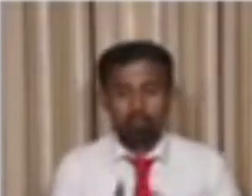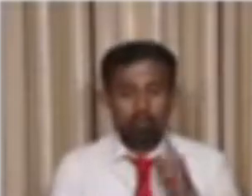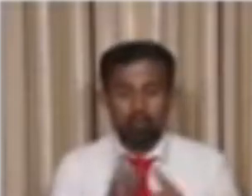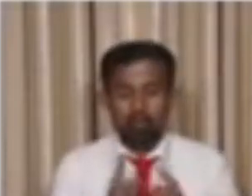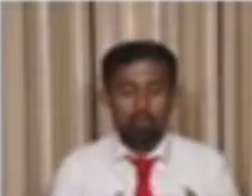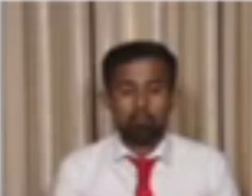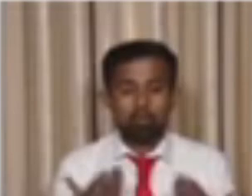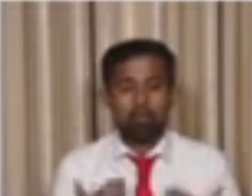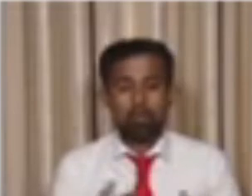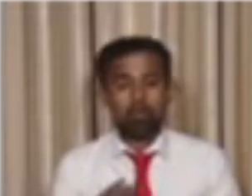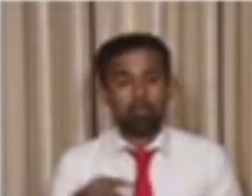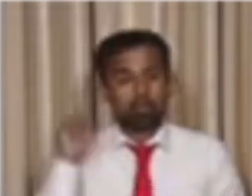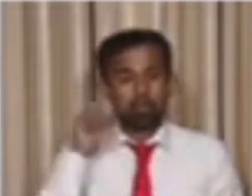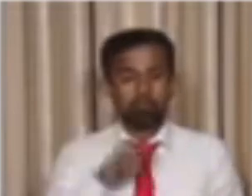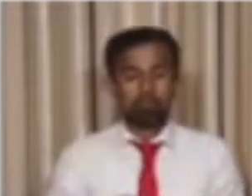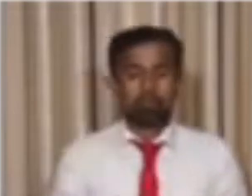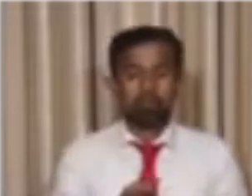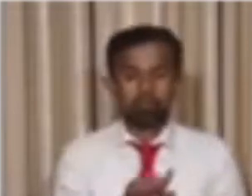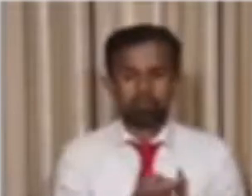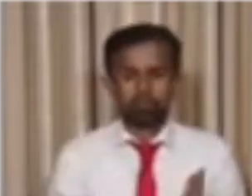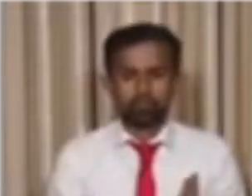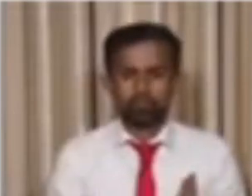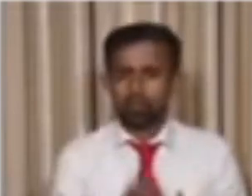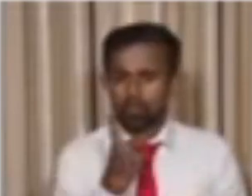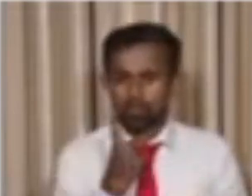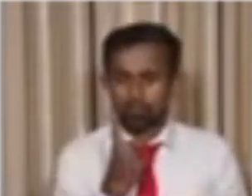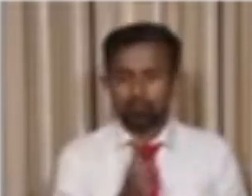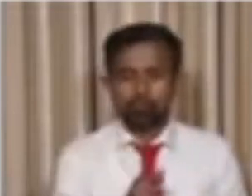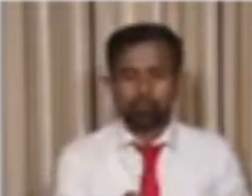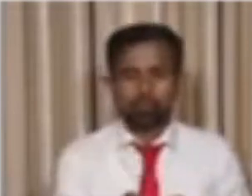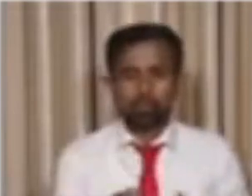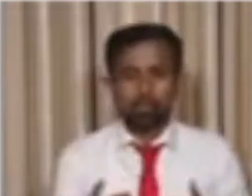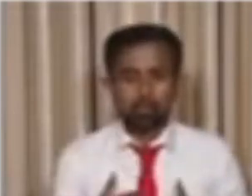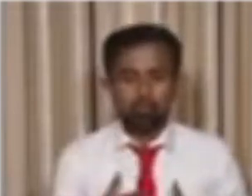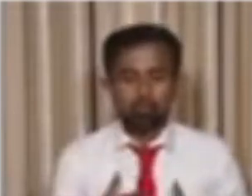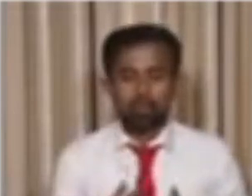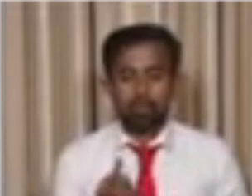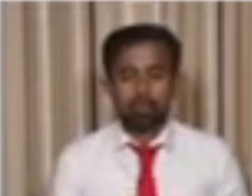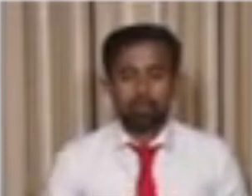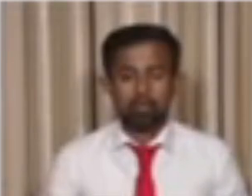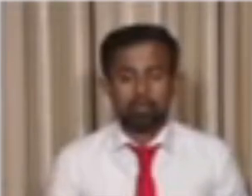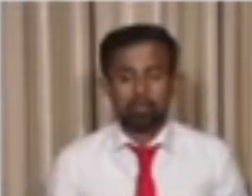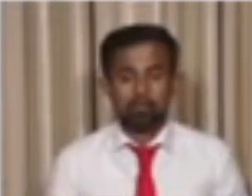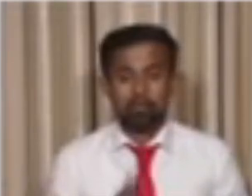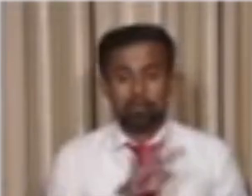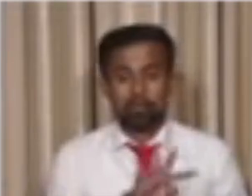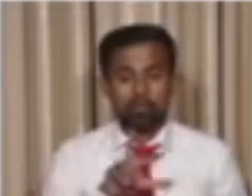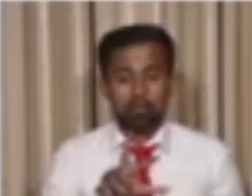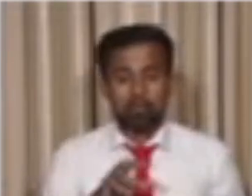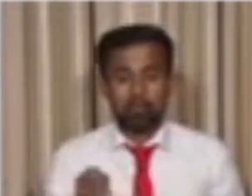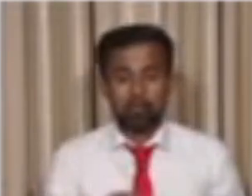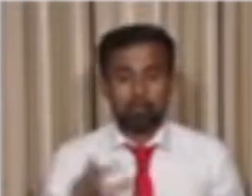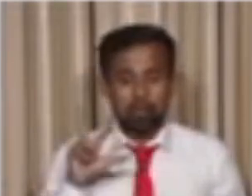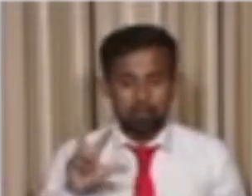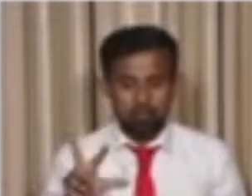condition that the Ceylon Citizenship Act number 18 of 48 must be repealed because of this